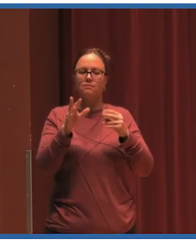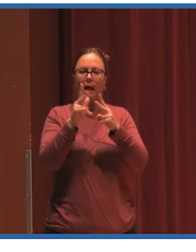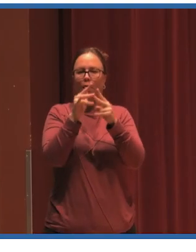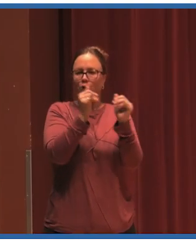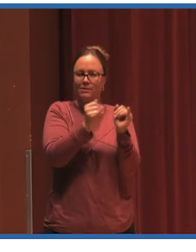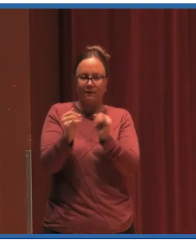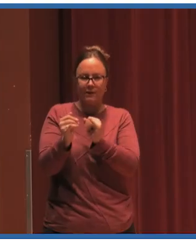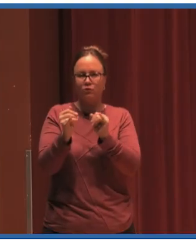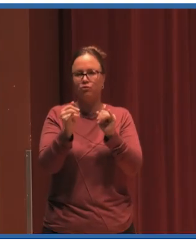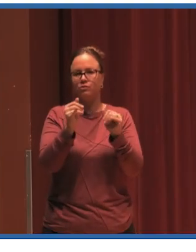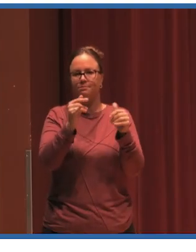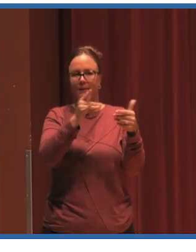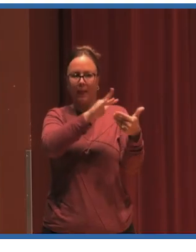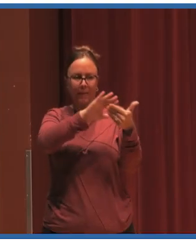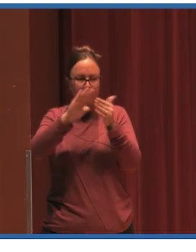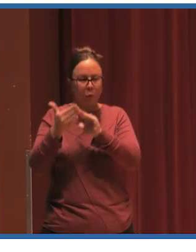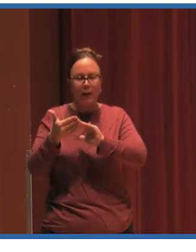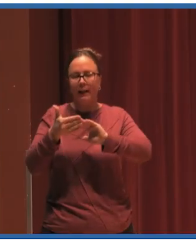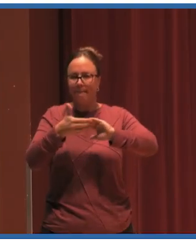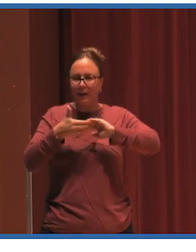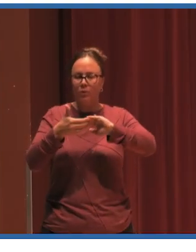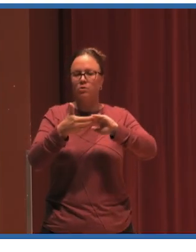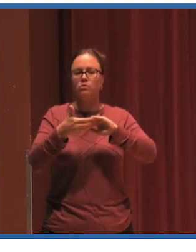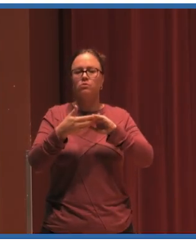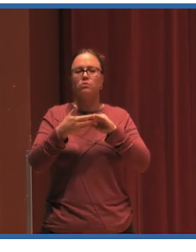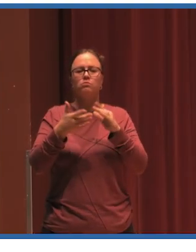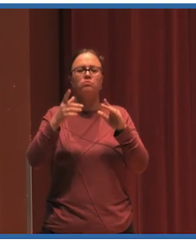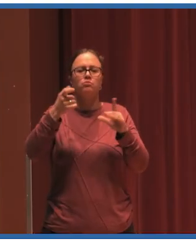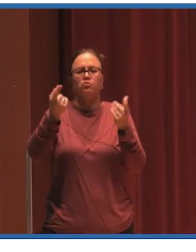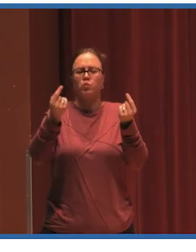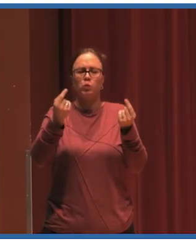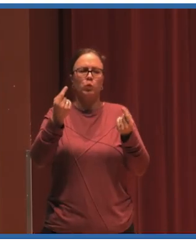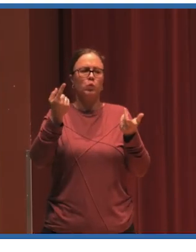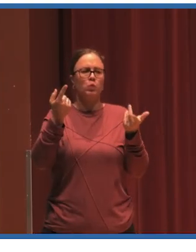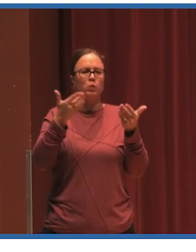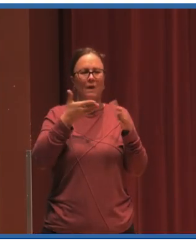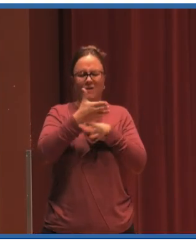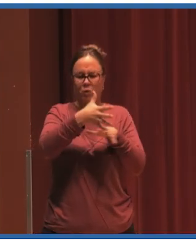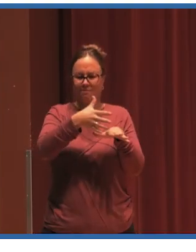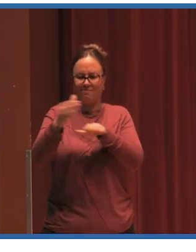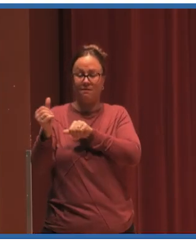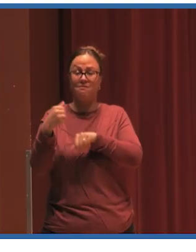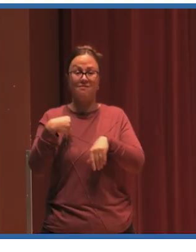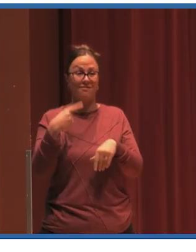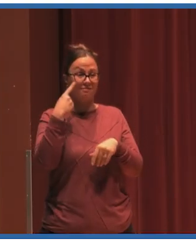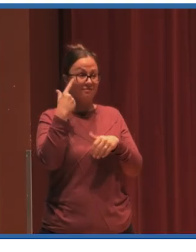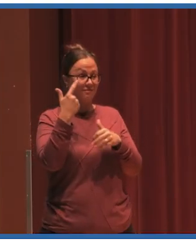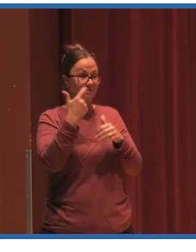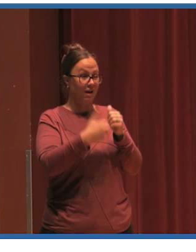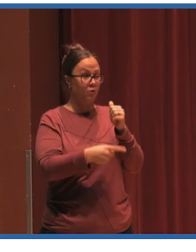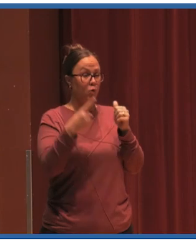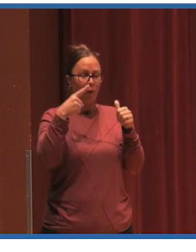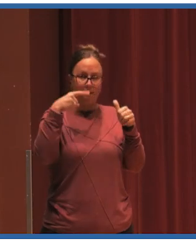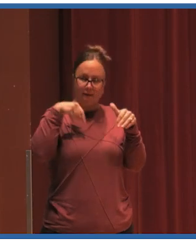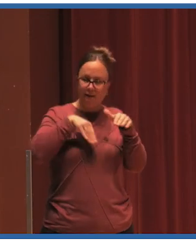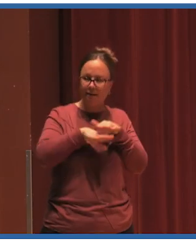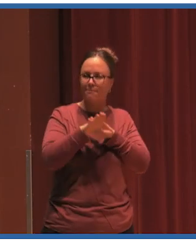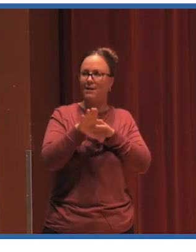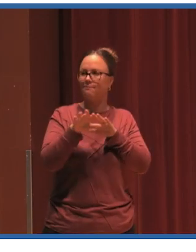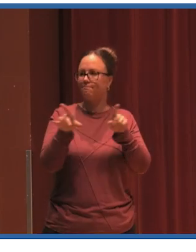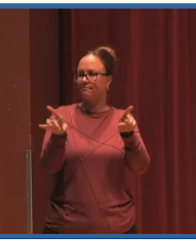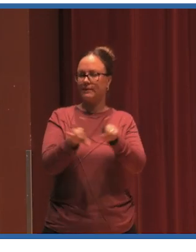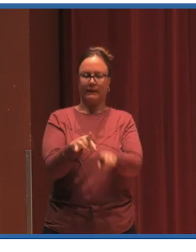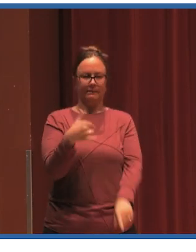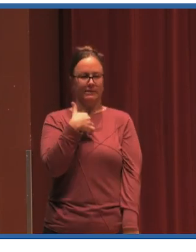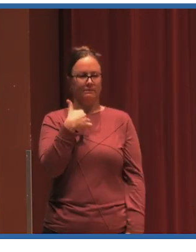as community members, that we should do and think about as we're leaving here tonight. I think everybody probably entered this space the same as me,